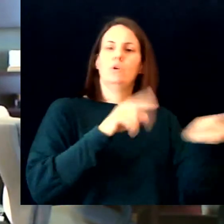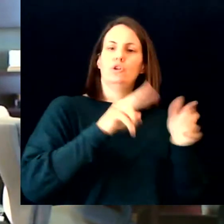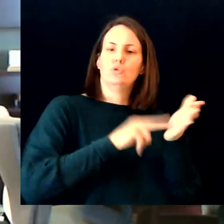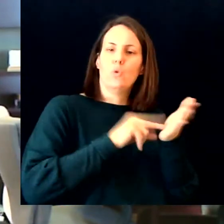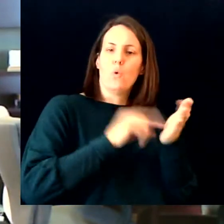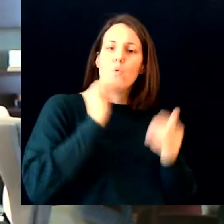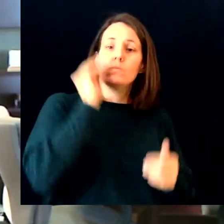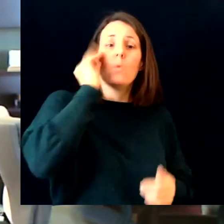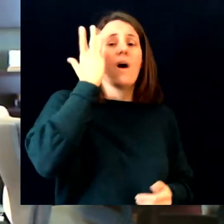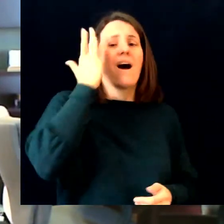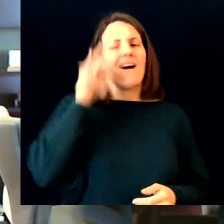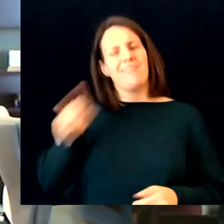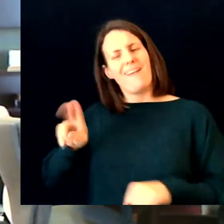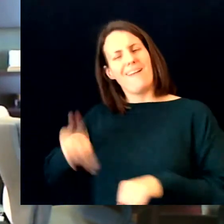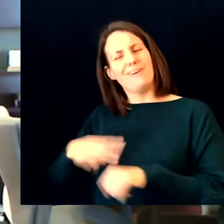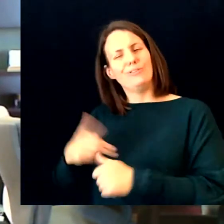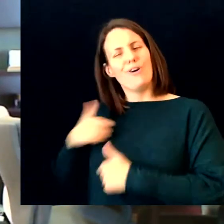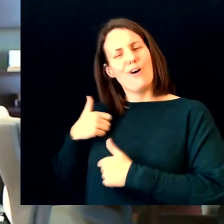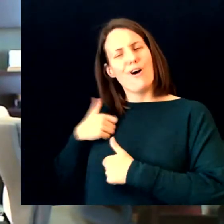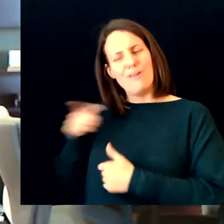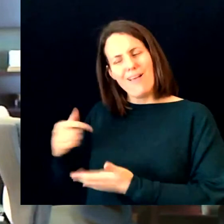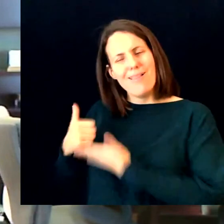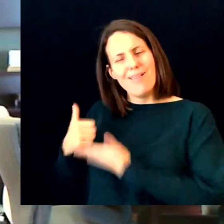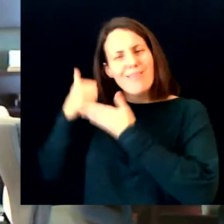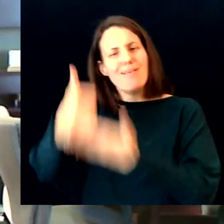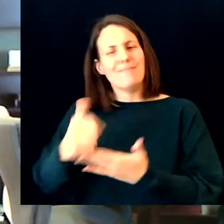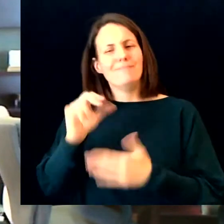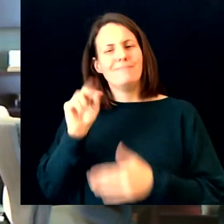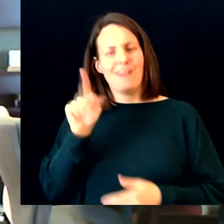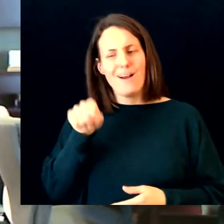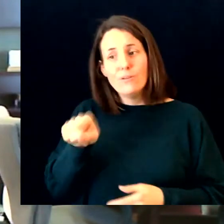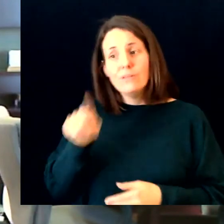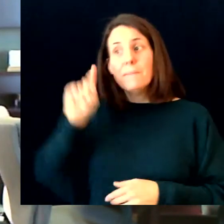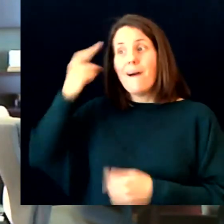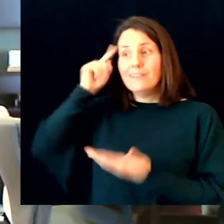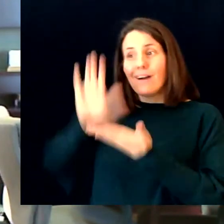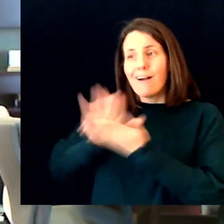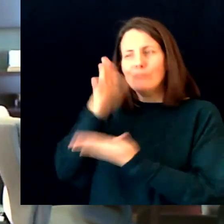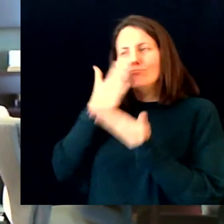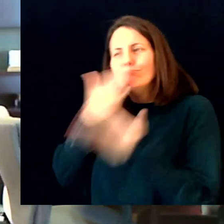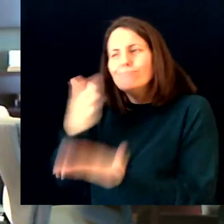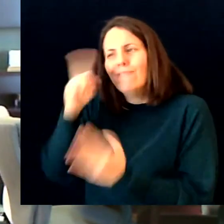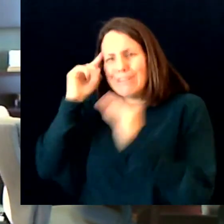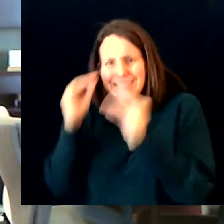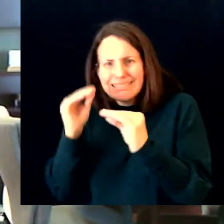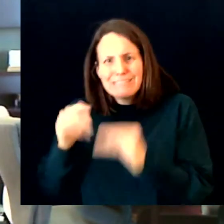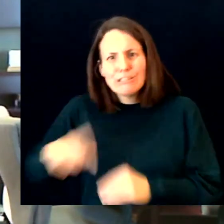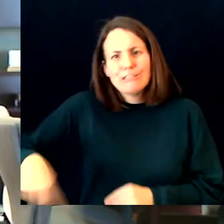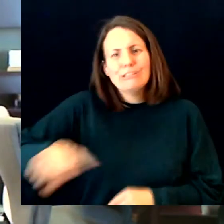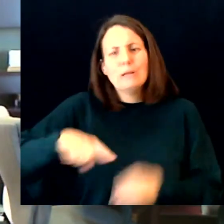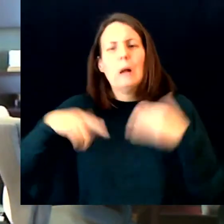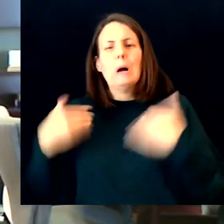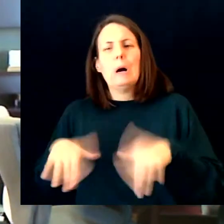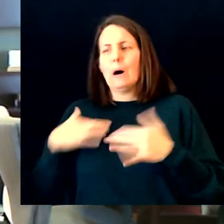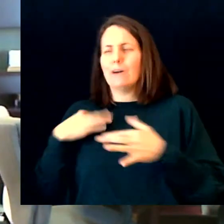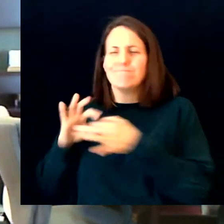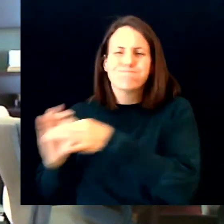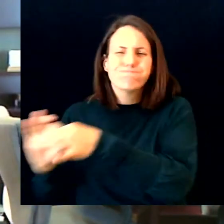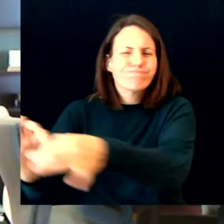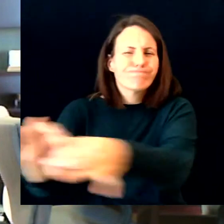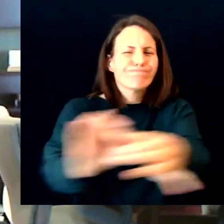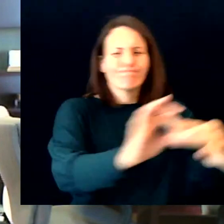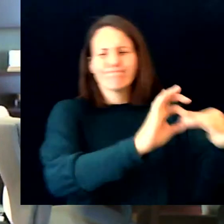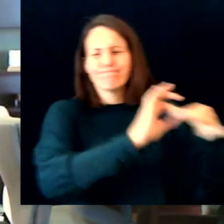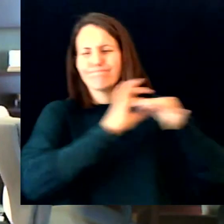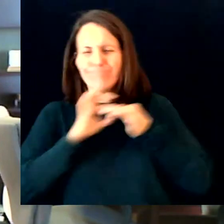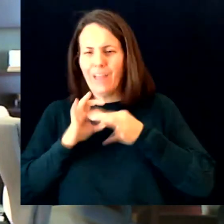partners who are really working hard with us to make sure that as we get those Guard members trained up and available, we can put them in